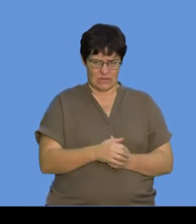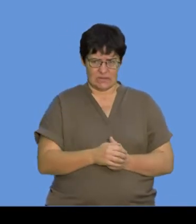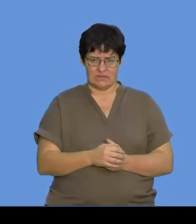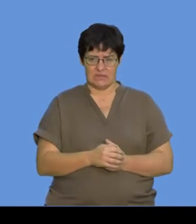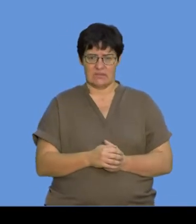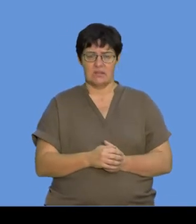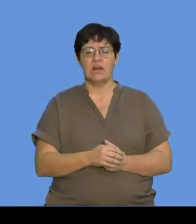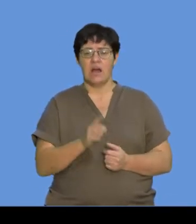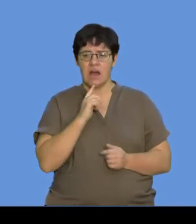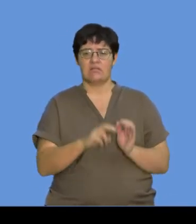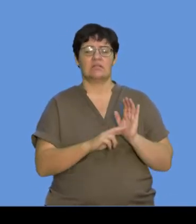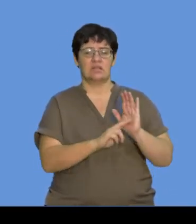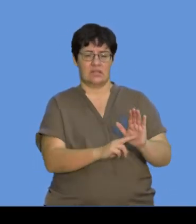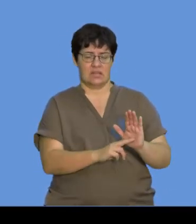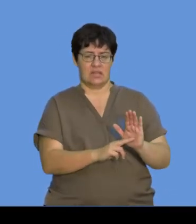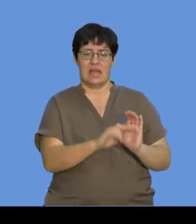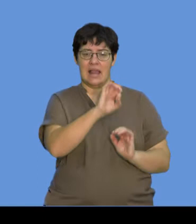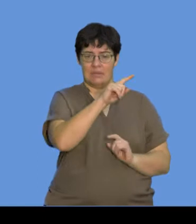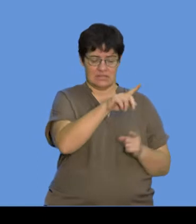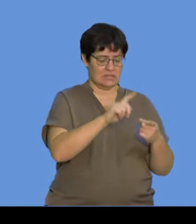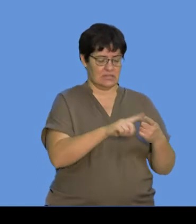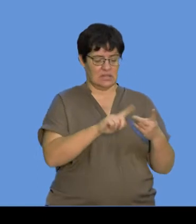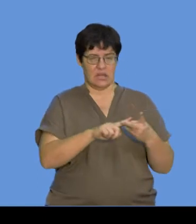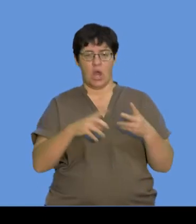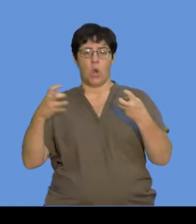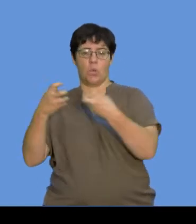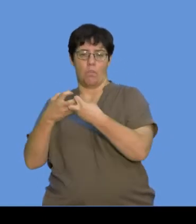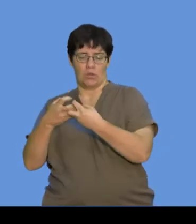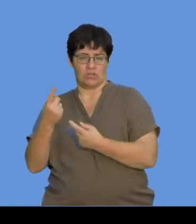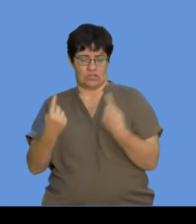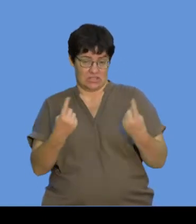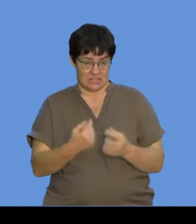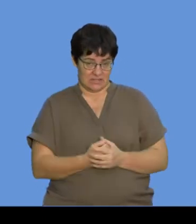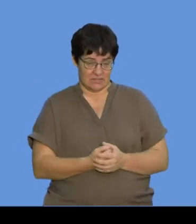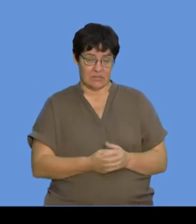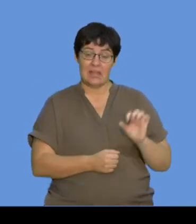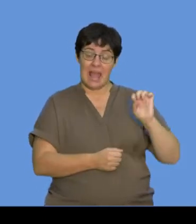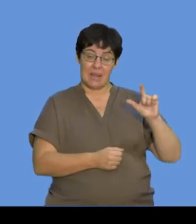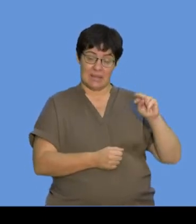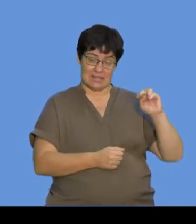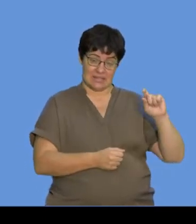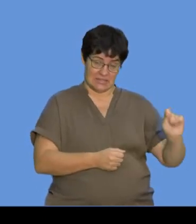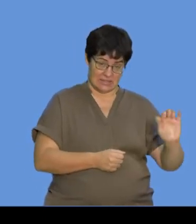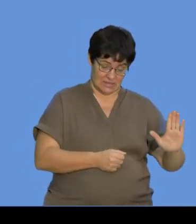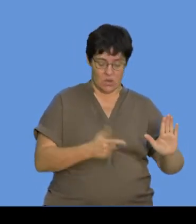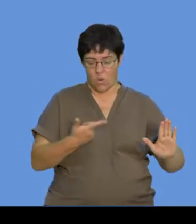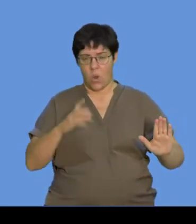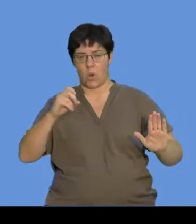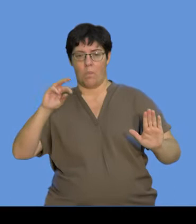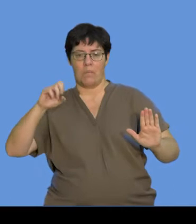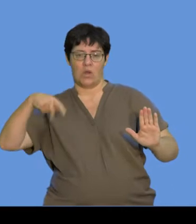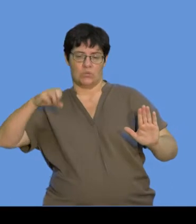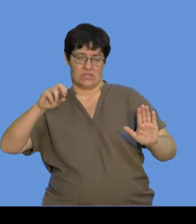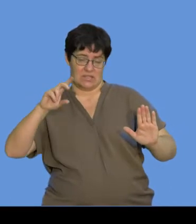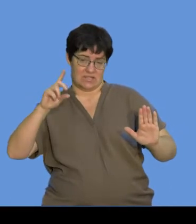formula represents element and which one represents compounds? So the key word is element and compounds.